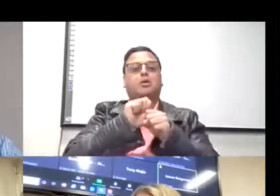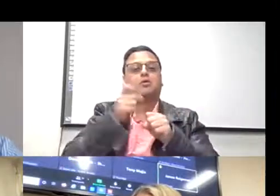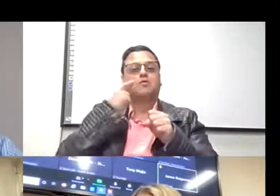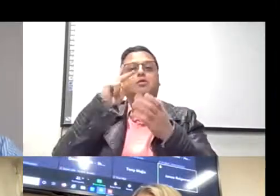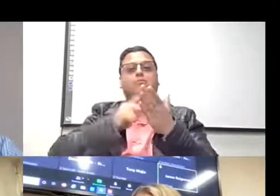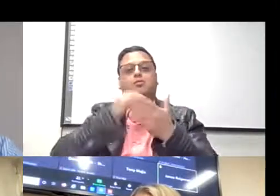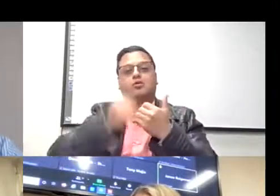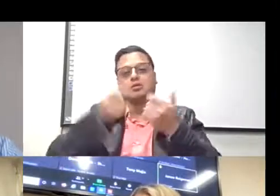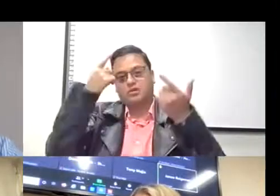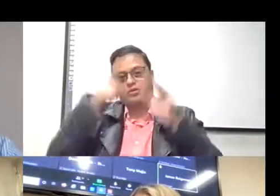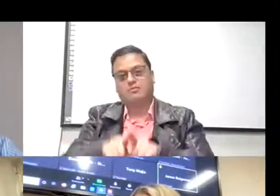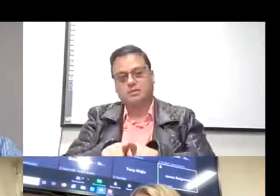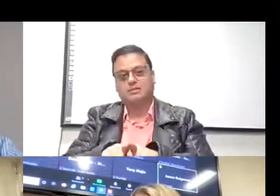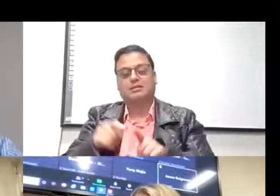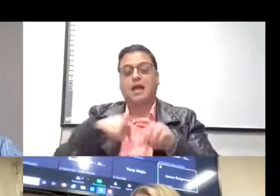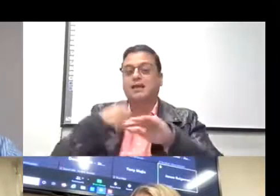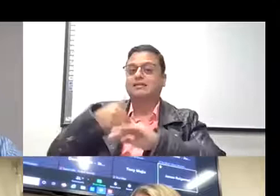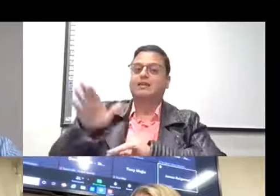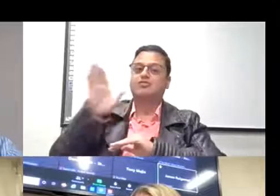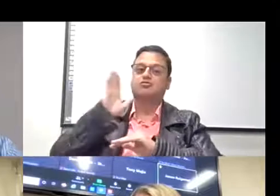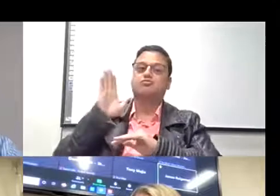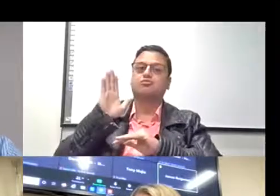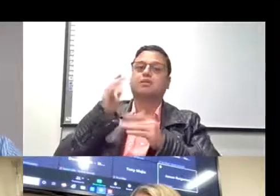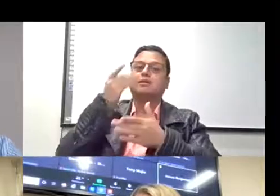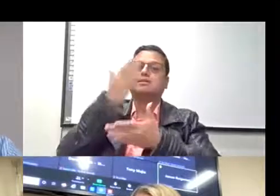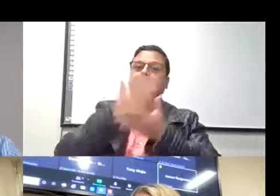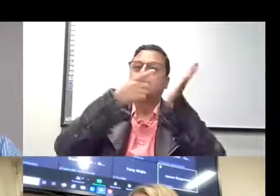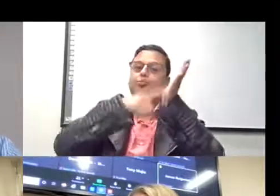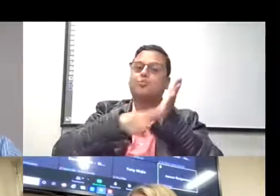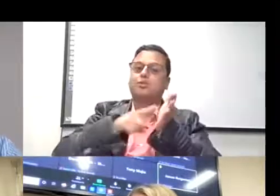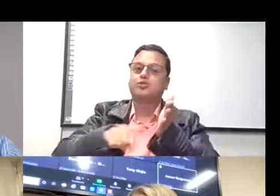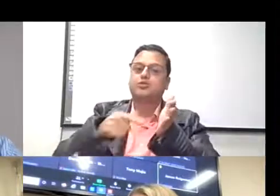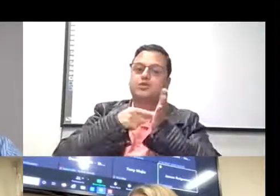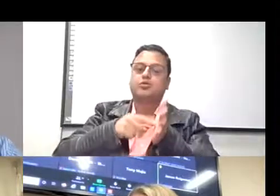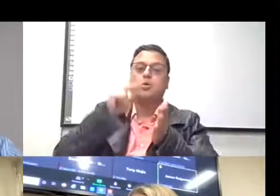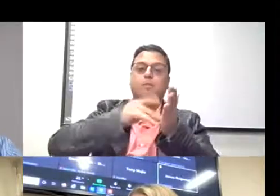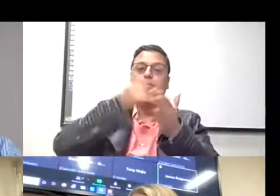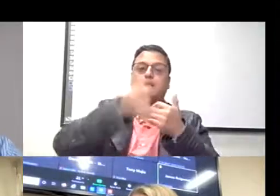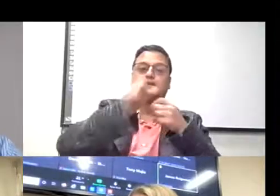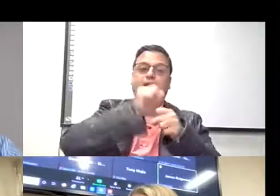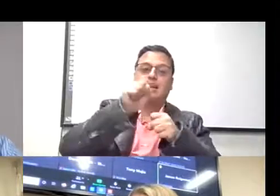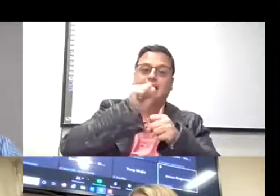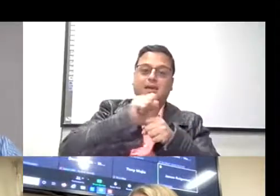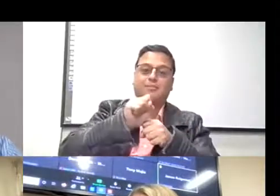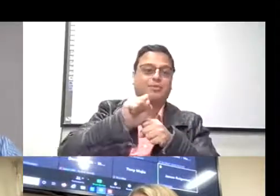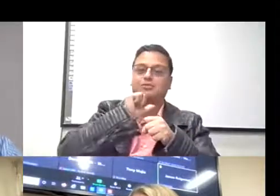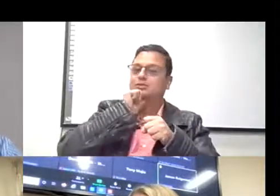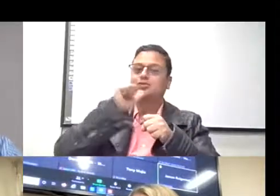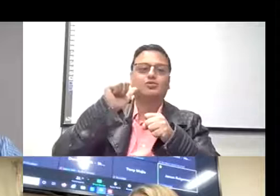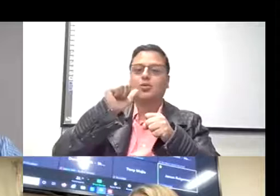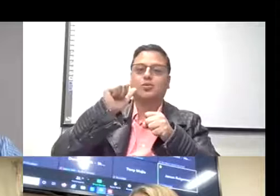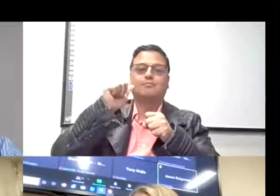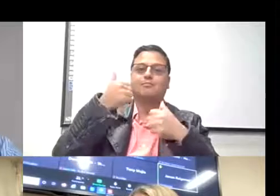labor agreement. I sent you guys a number of studies that showed that project labor agreements do not escalate the costs